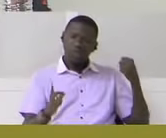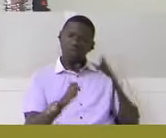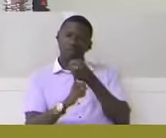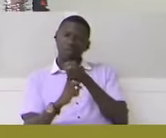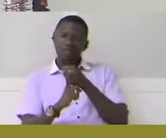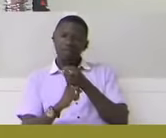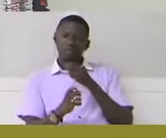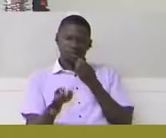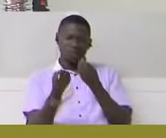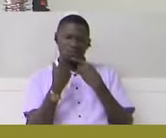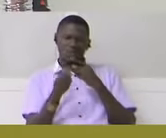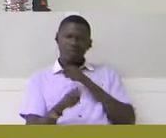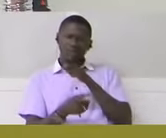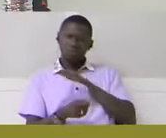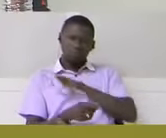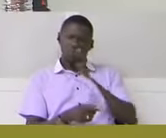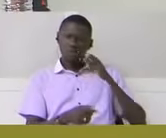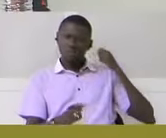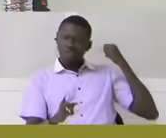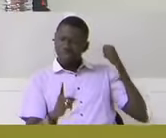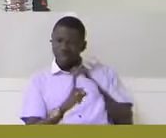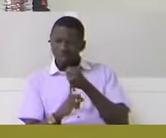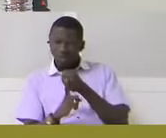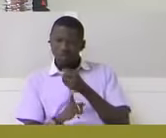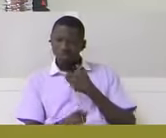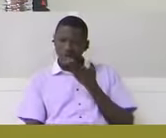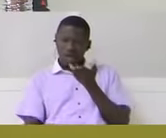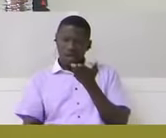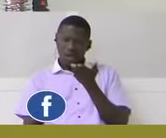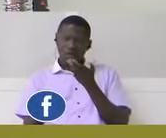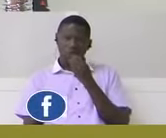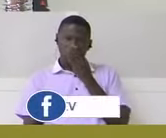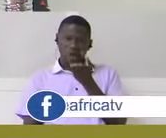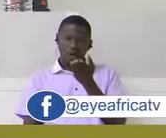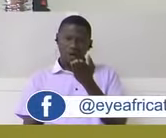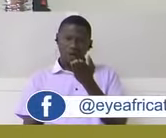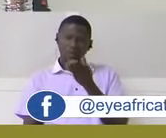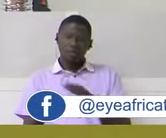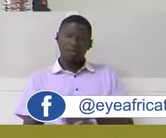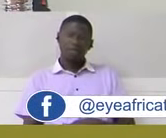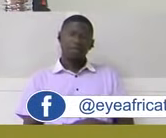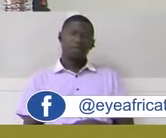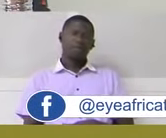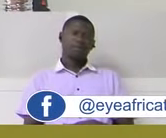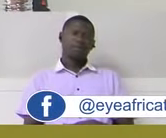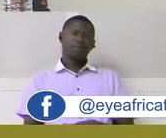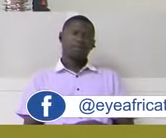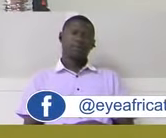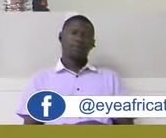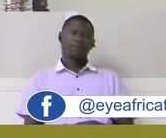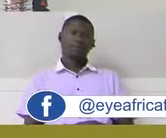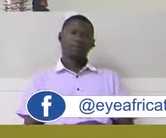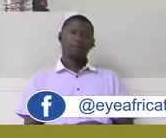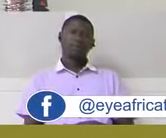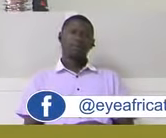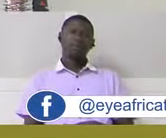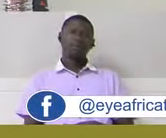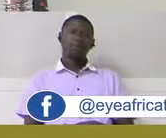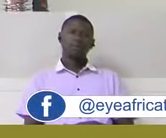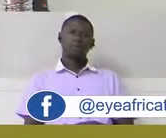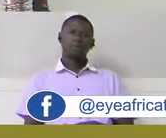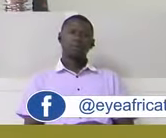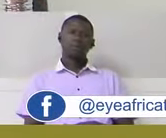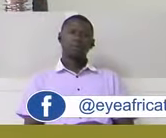not dangerous? Ite ba kata kampuru isitan ka udimdungulu tampon ma ite puru kane tampon. Silambeole foka eka foko